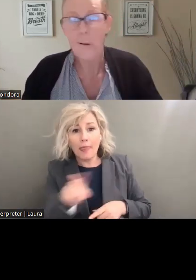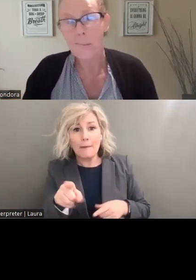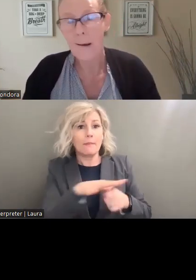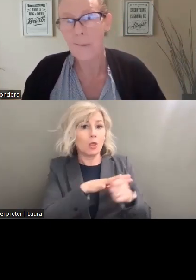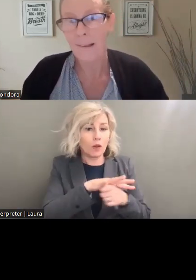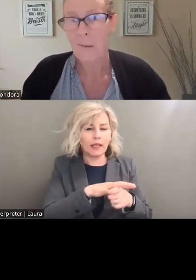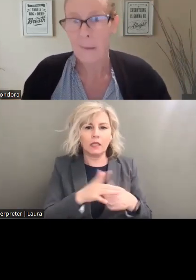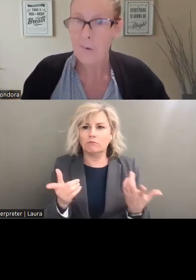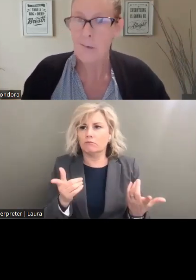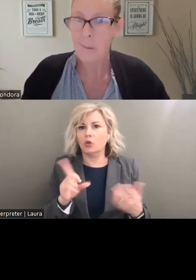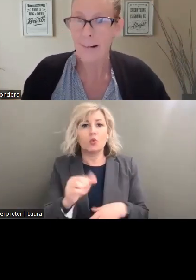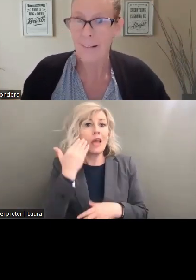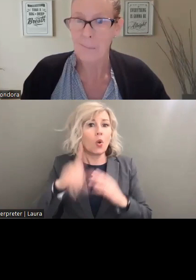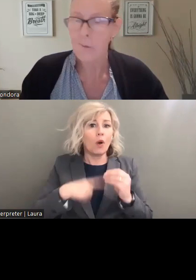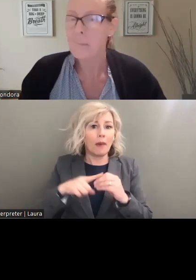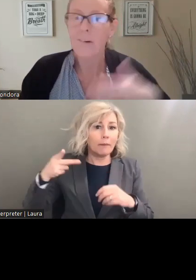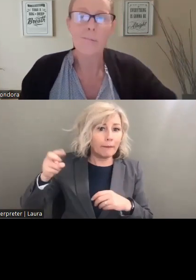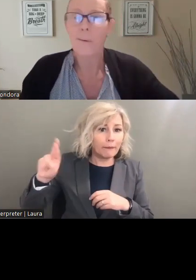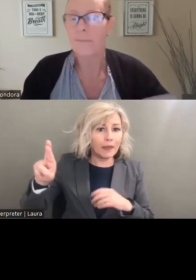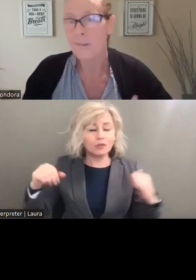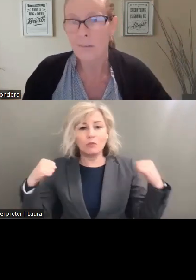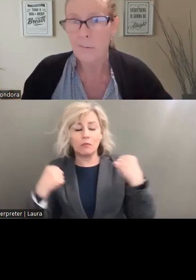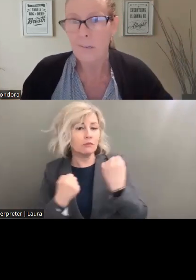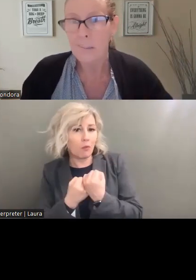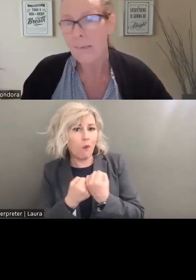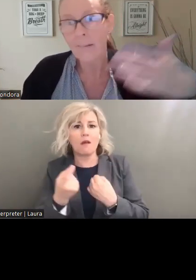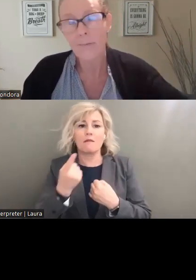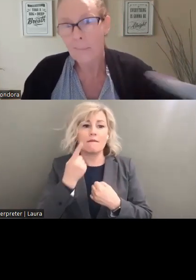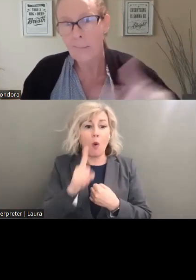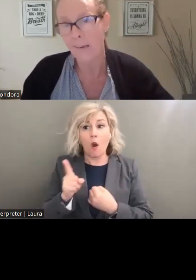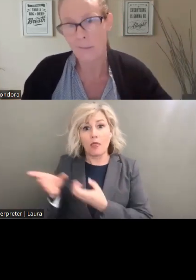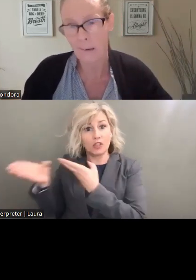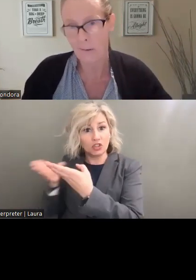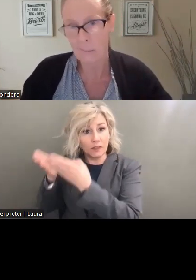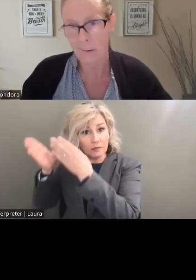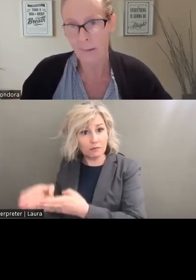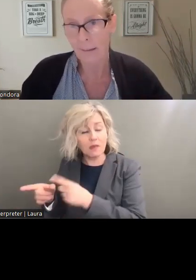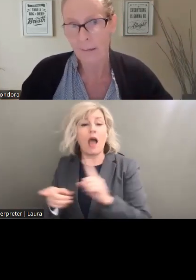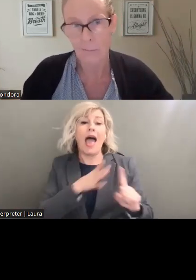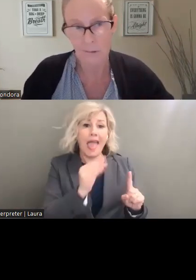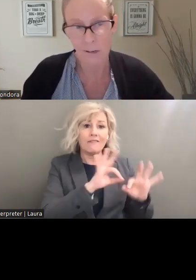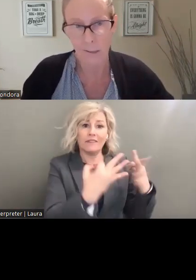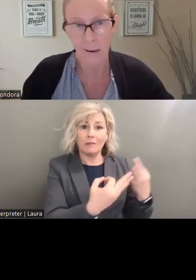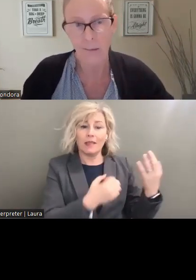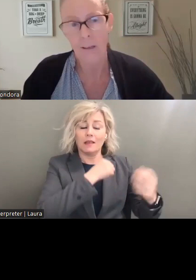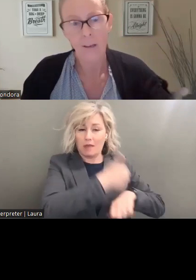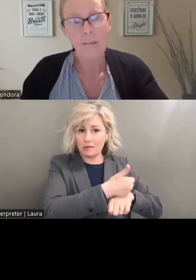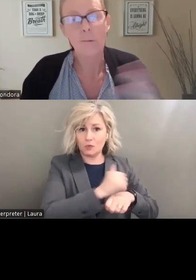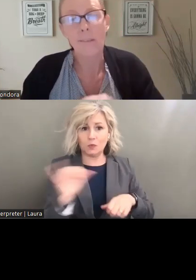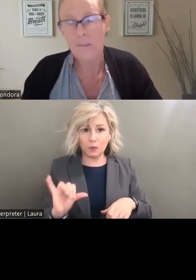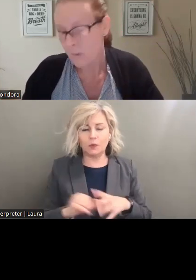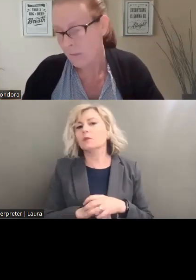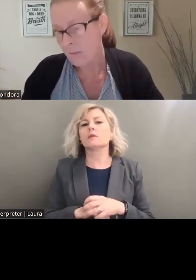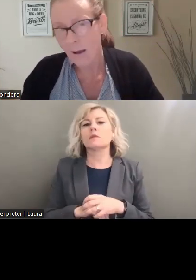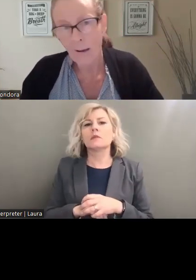Do they know about peer support, both peer support for service recipients and family-based peer support, like Linda was talking about?